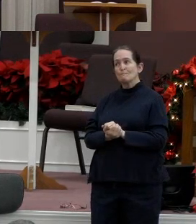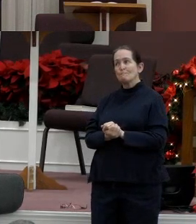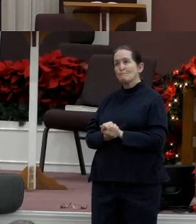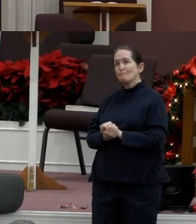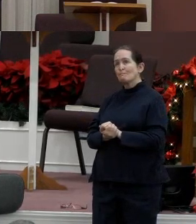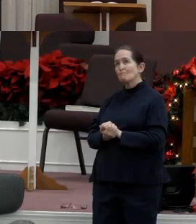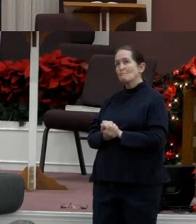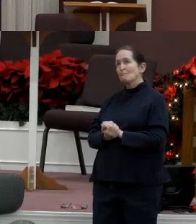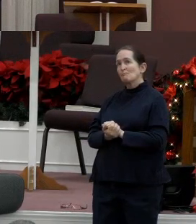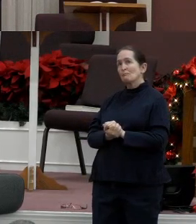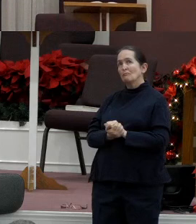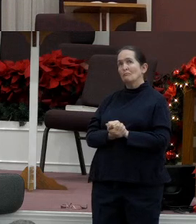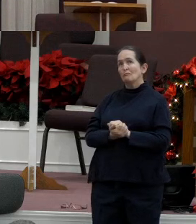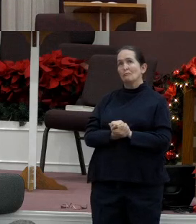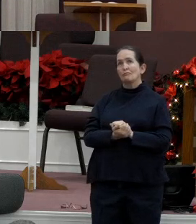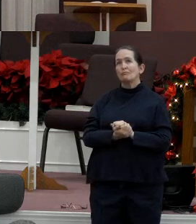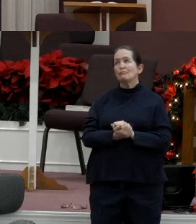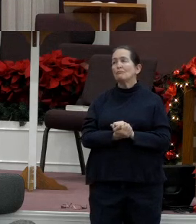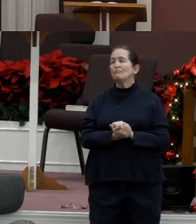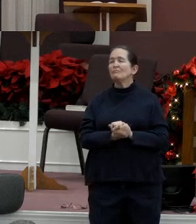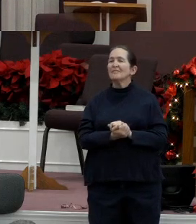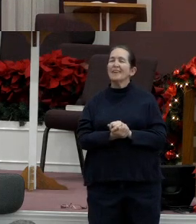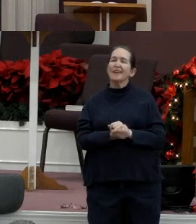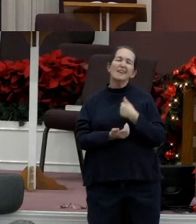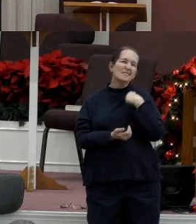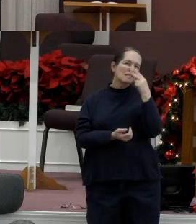You know, I get amused.